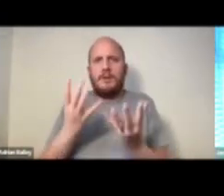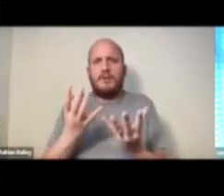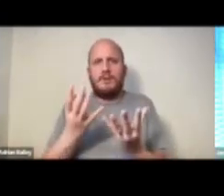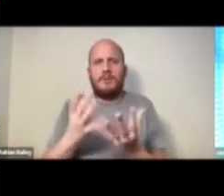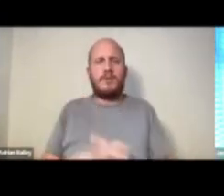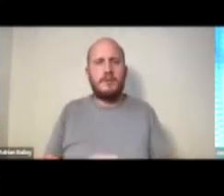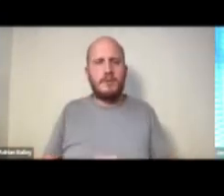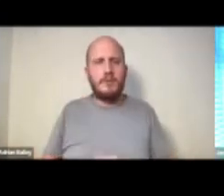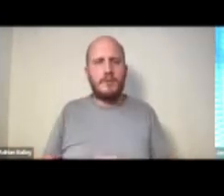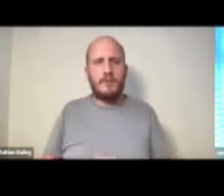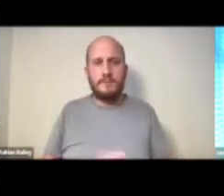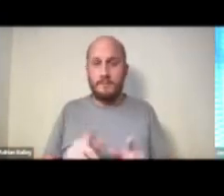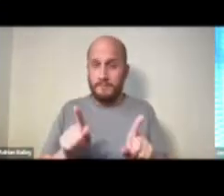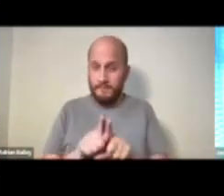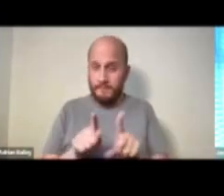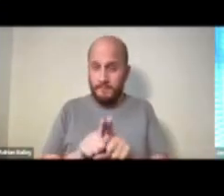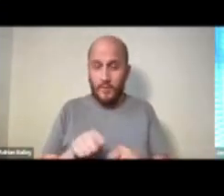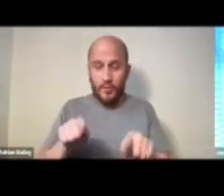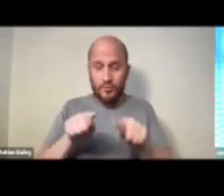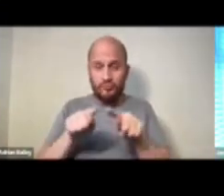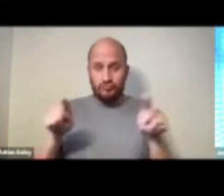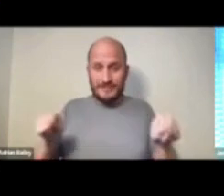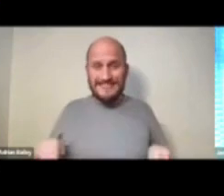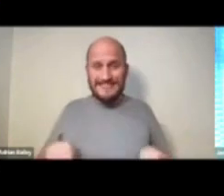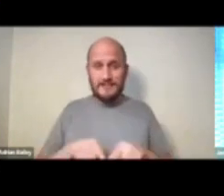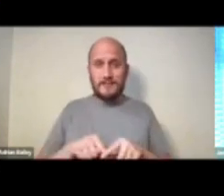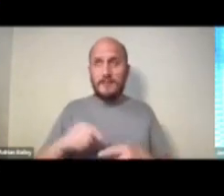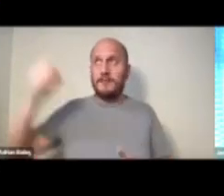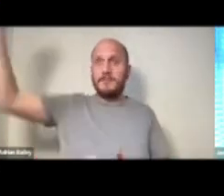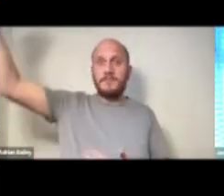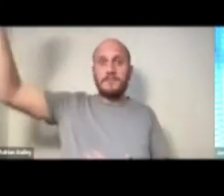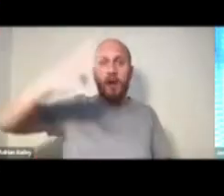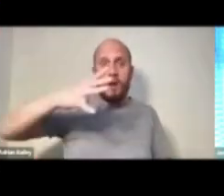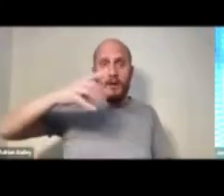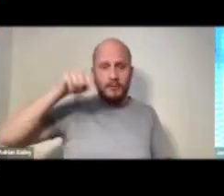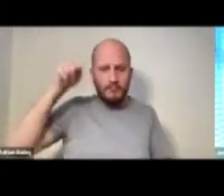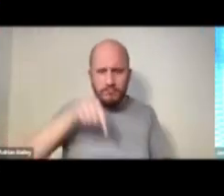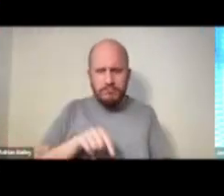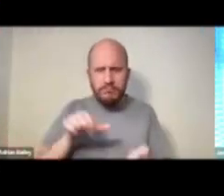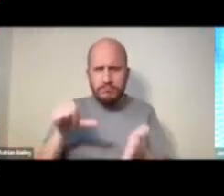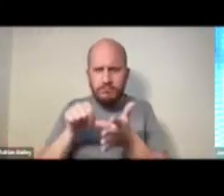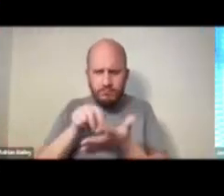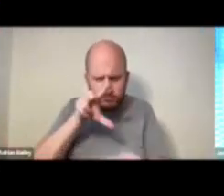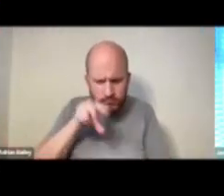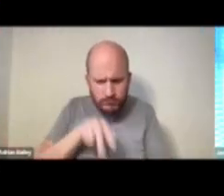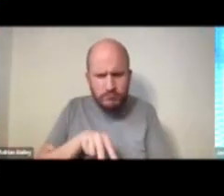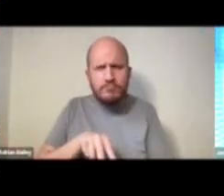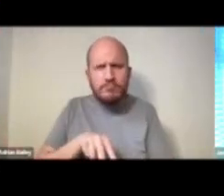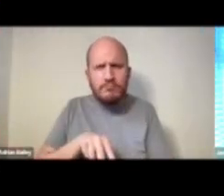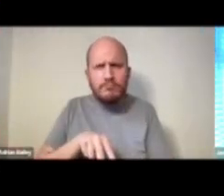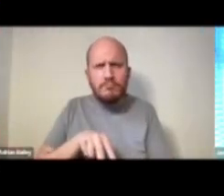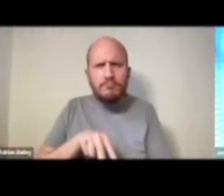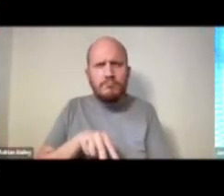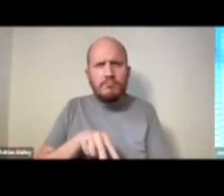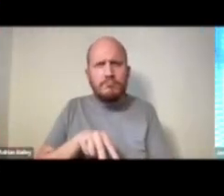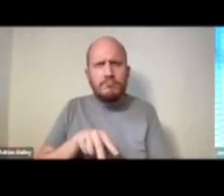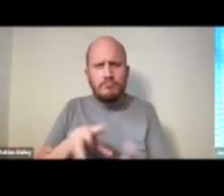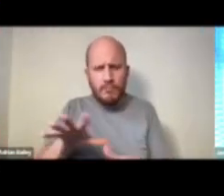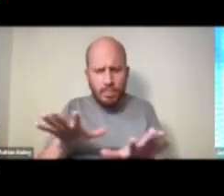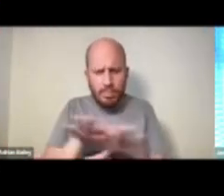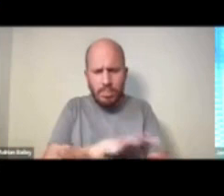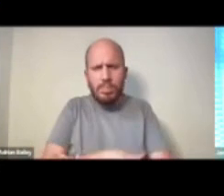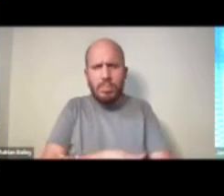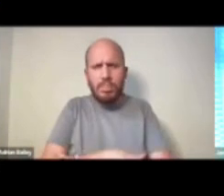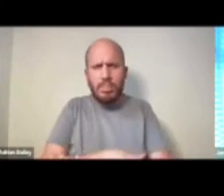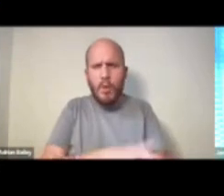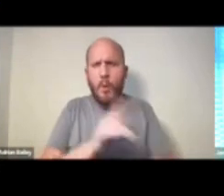Direct sunlight often makes things very difficult as well. On the screen of a lot of tablets, it can wash out or cause